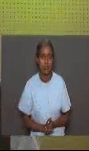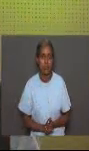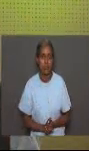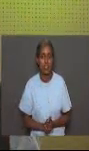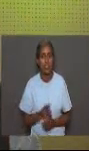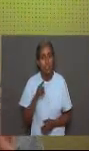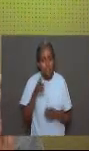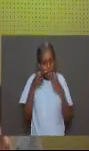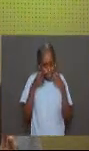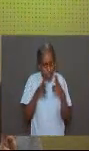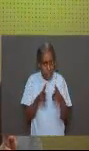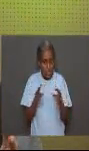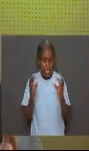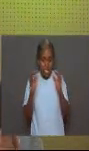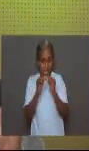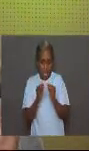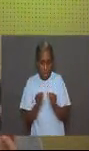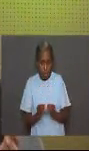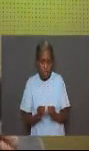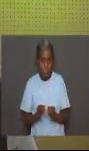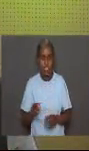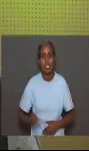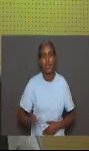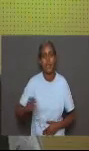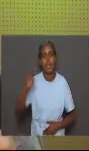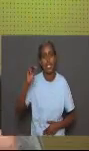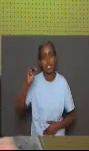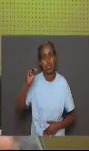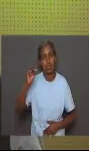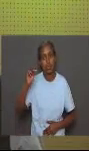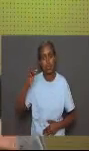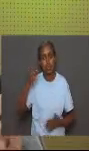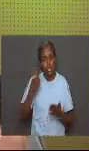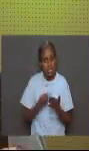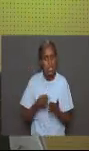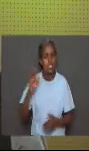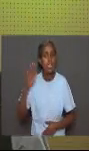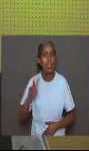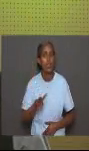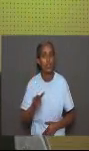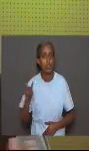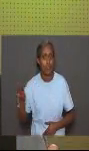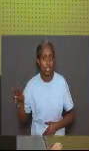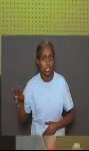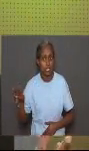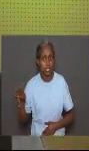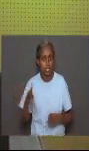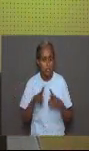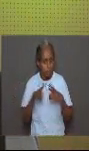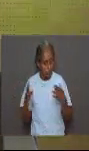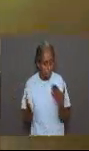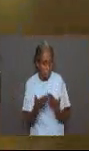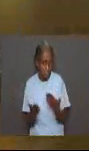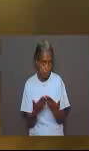You can see that calculating the magnitude of this kind of vector is very